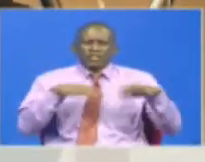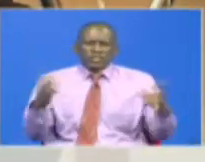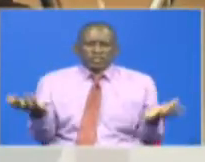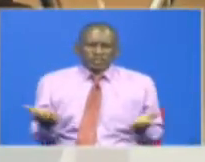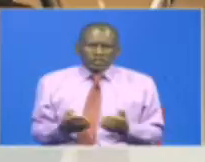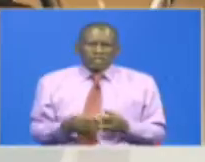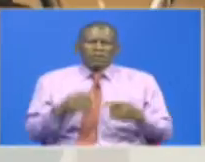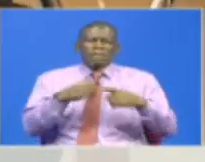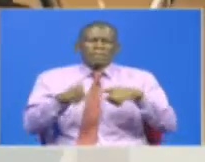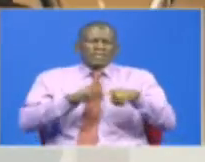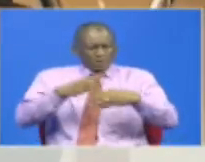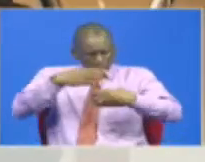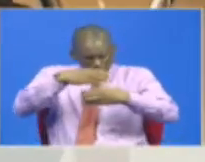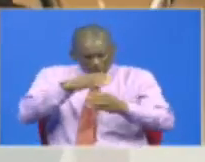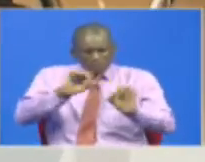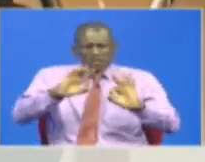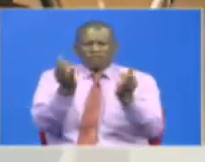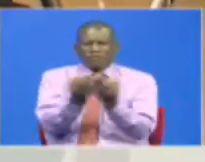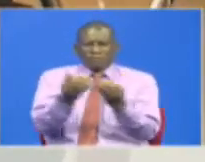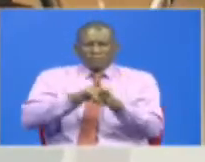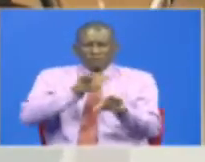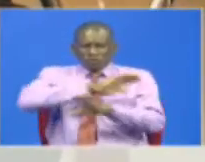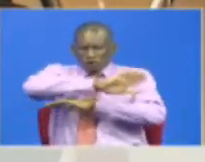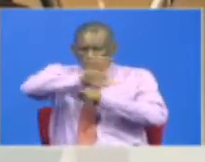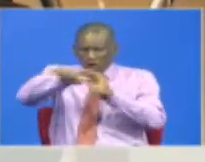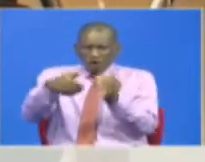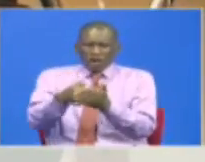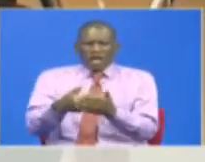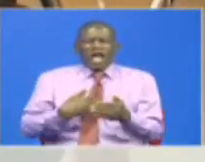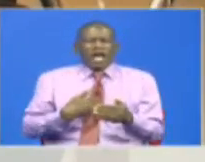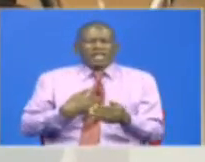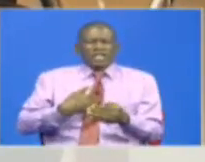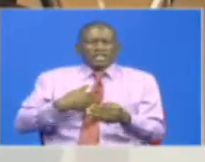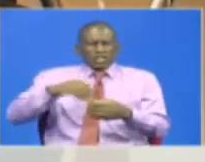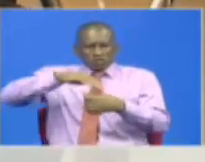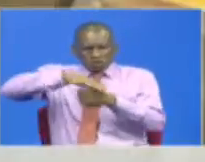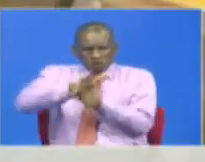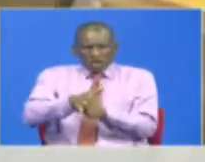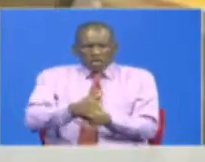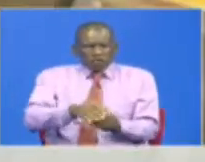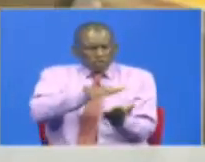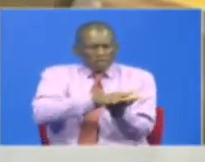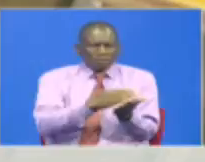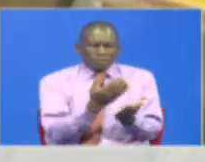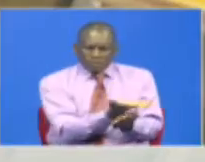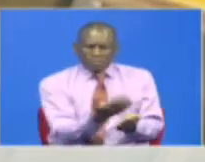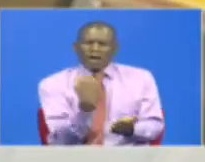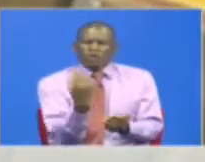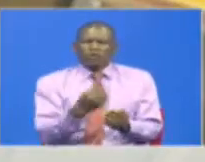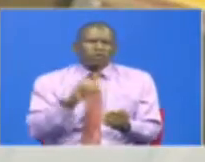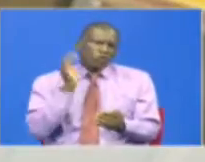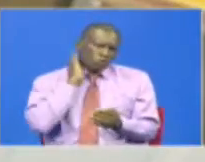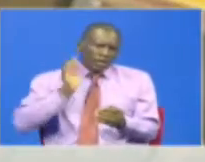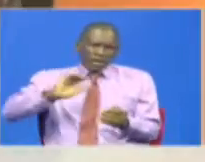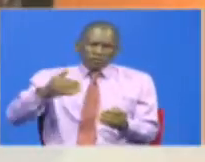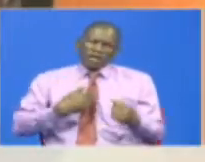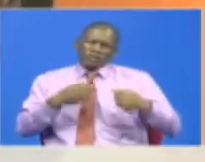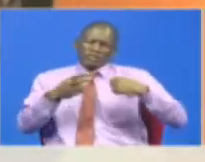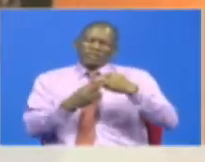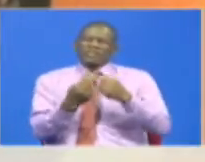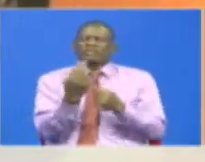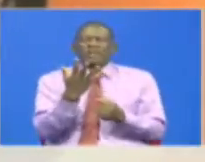But when we tested his family, they all turned positive, and we put them in isolation. Muranga County has recorded 75 cases